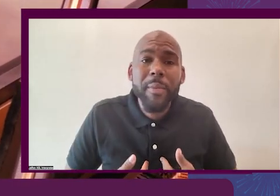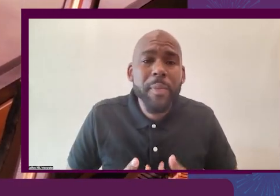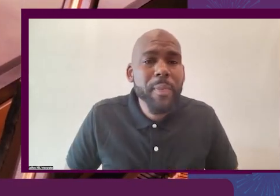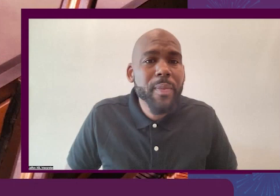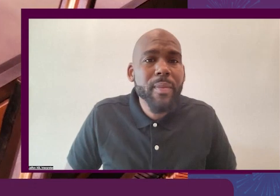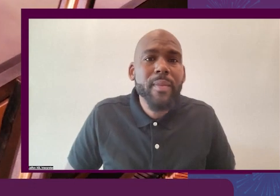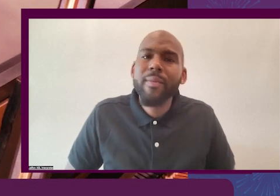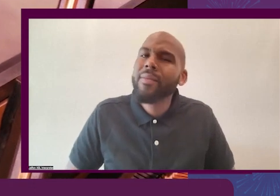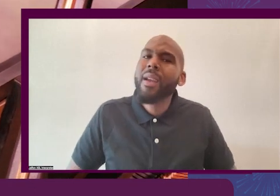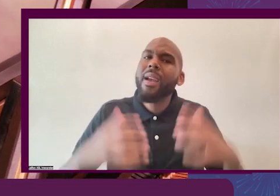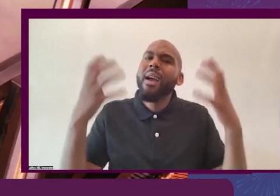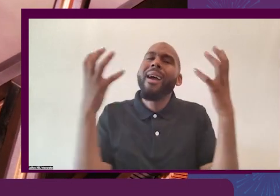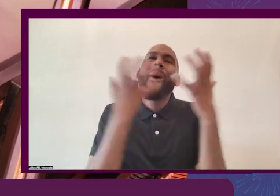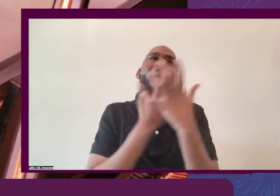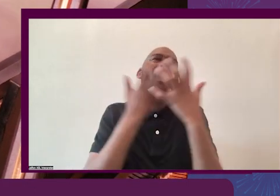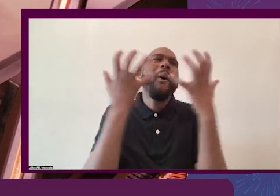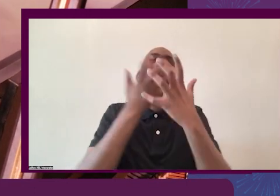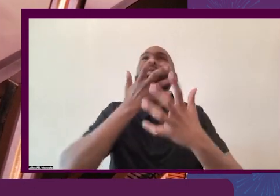it, but